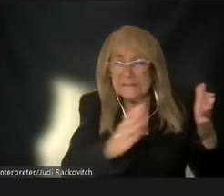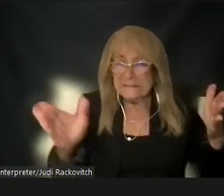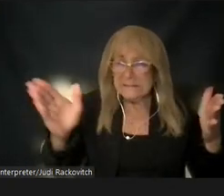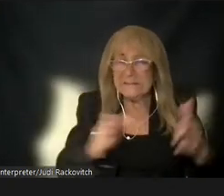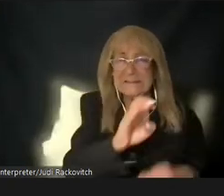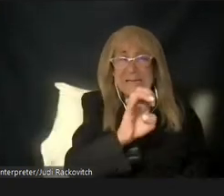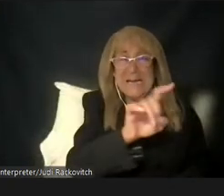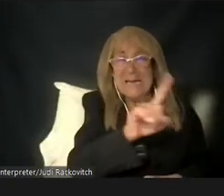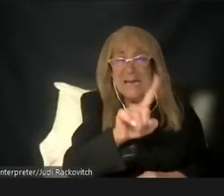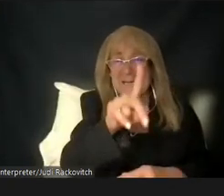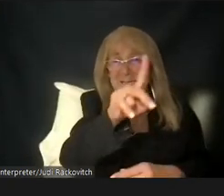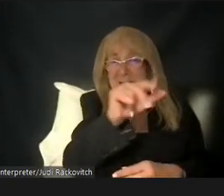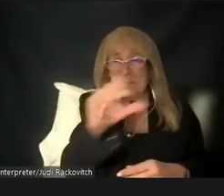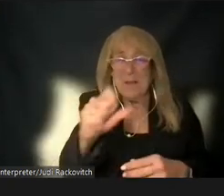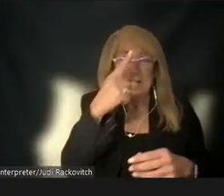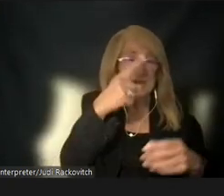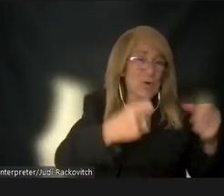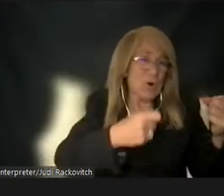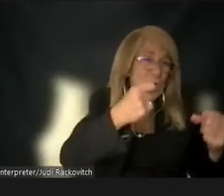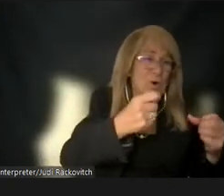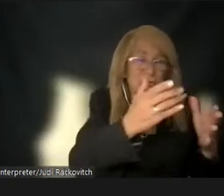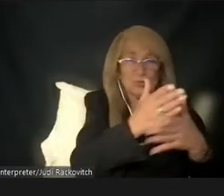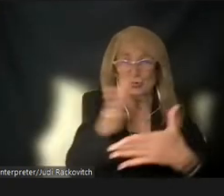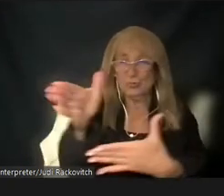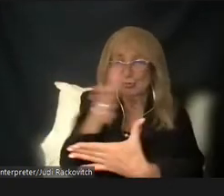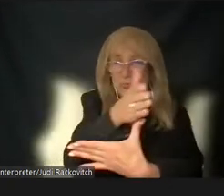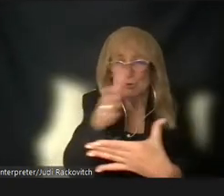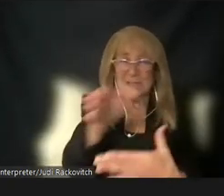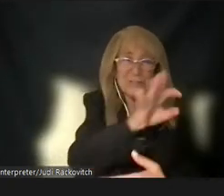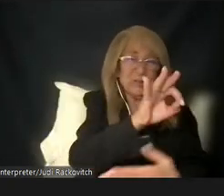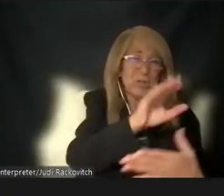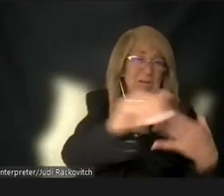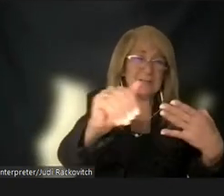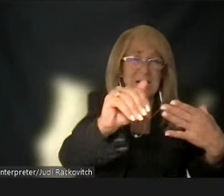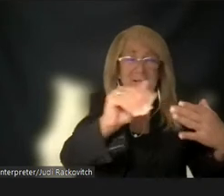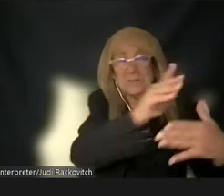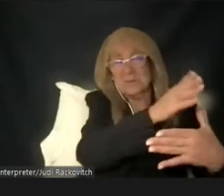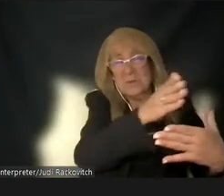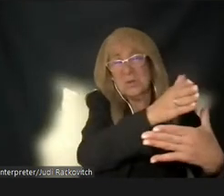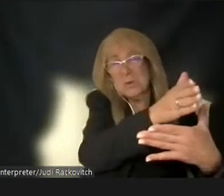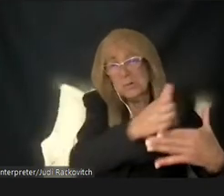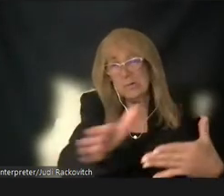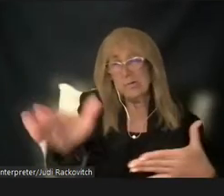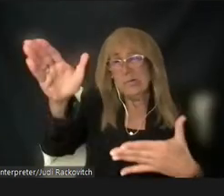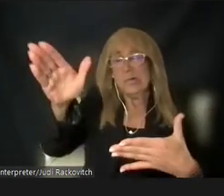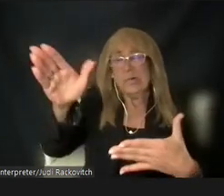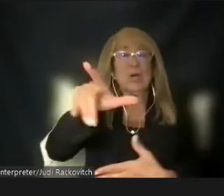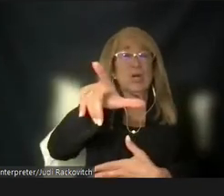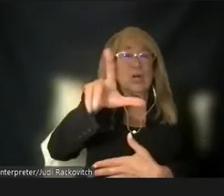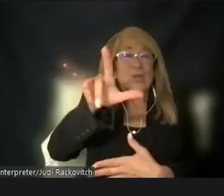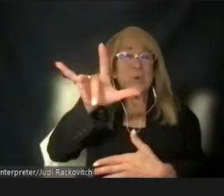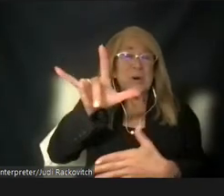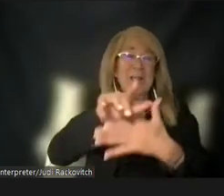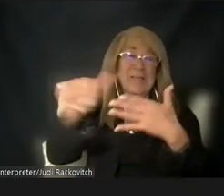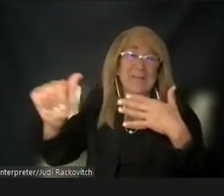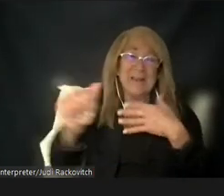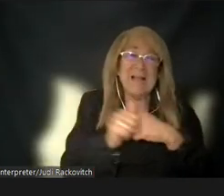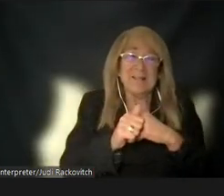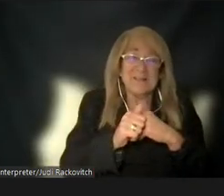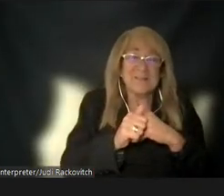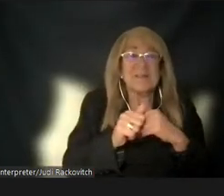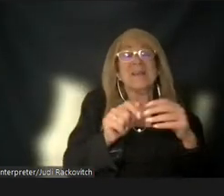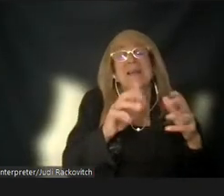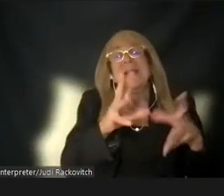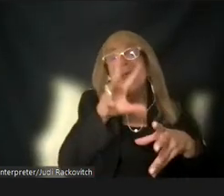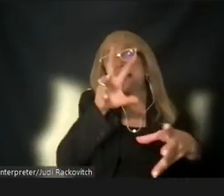period toll for automobiles will range from roughly $9 on the lower end to $23 on the higher end if many credits, exemptions,